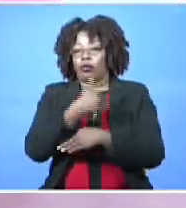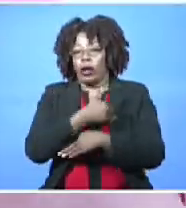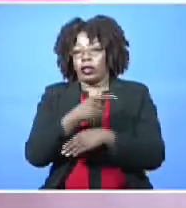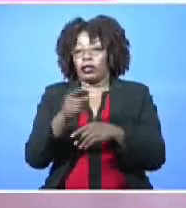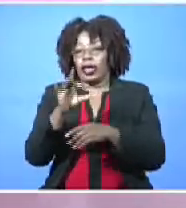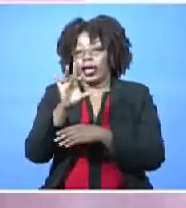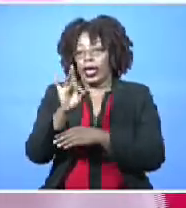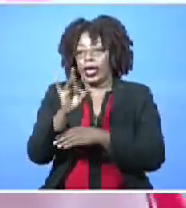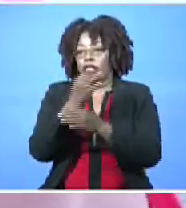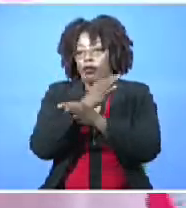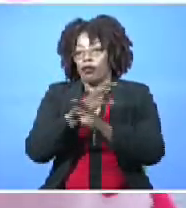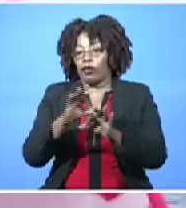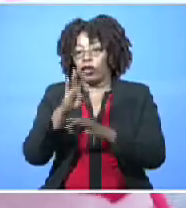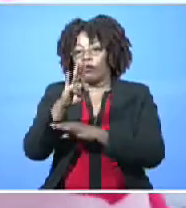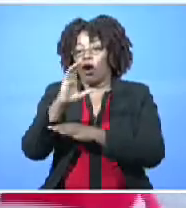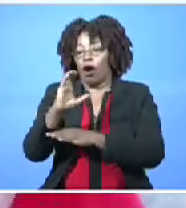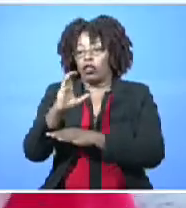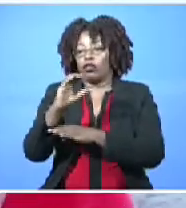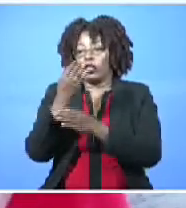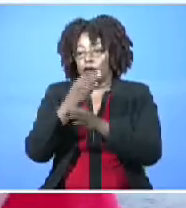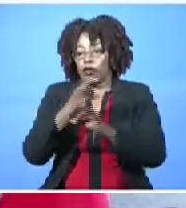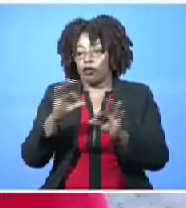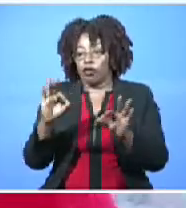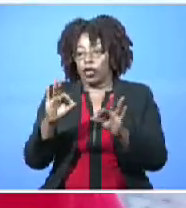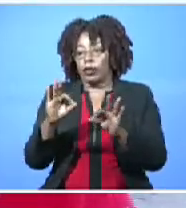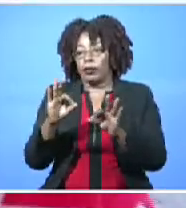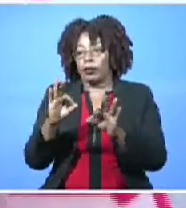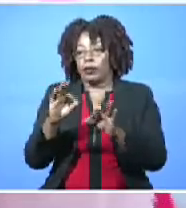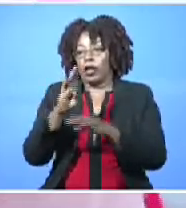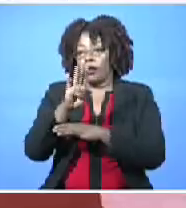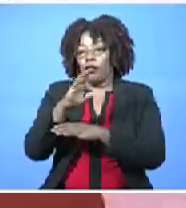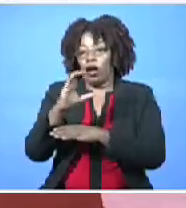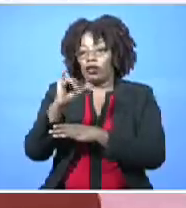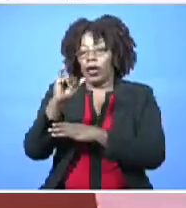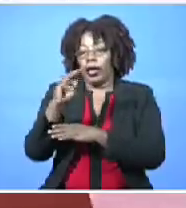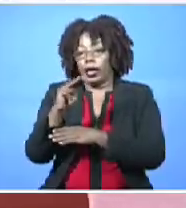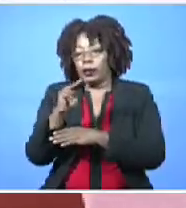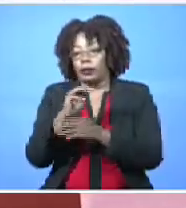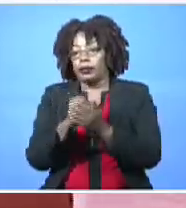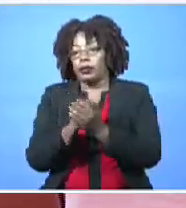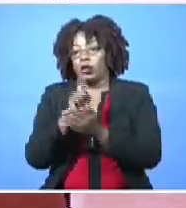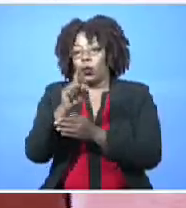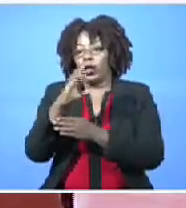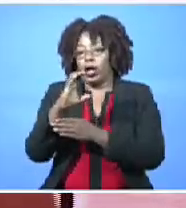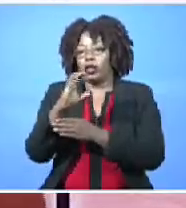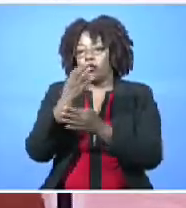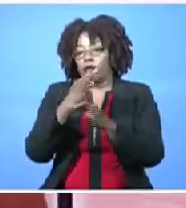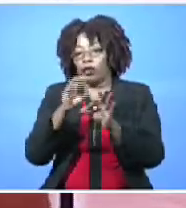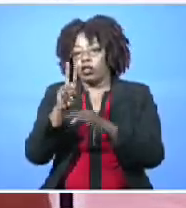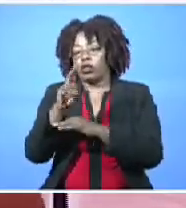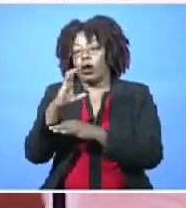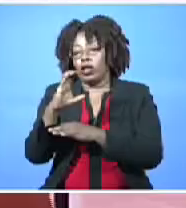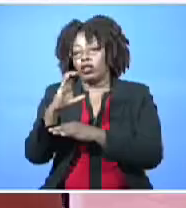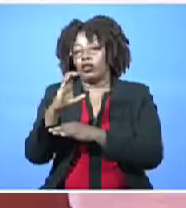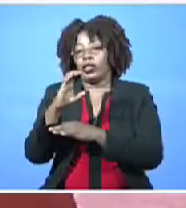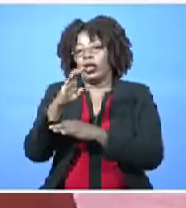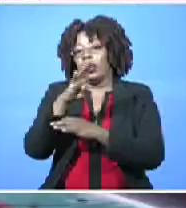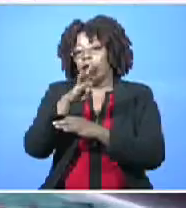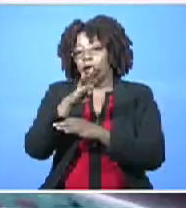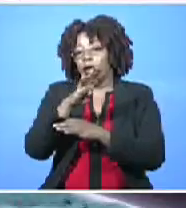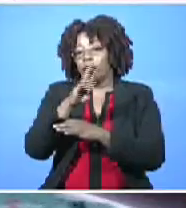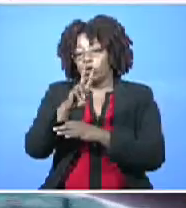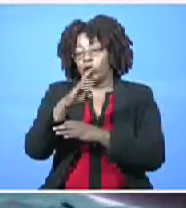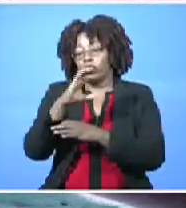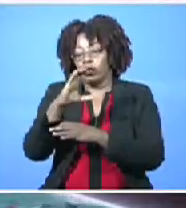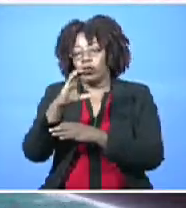swimming 8 free, 400 free, 200 free, and 400 IM. I'm swimming 100 free, 200 free, 400 free, and 4 IM.